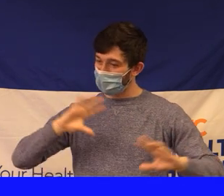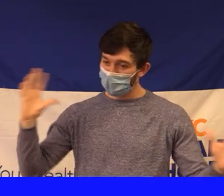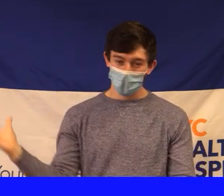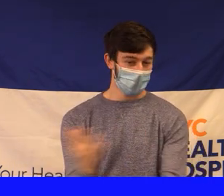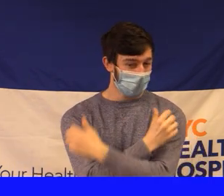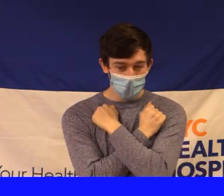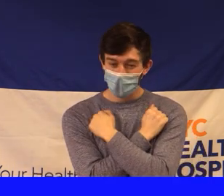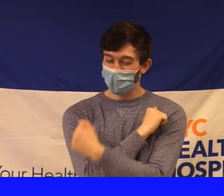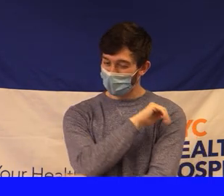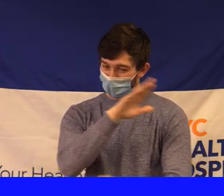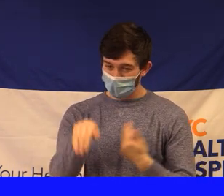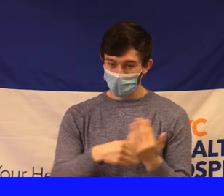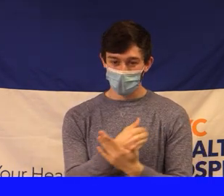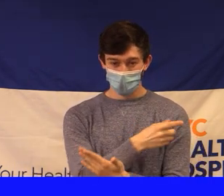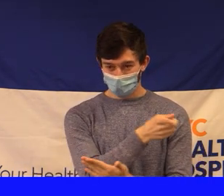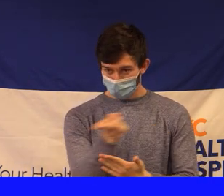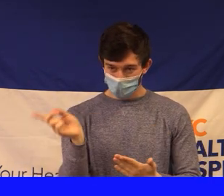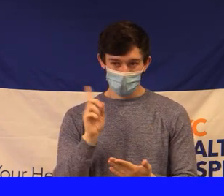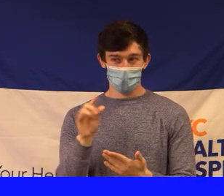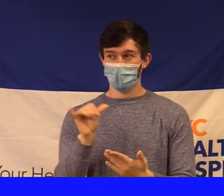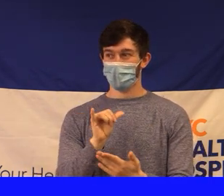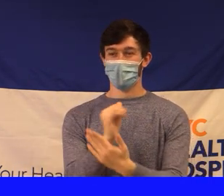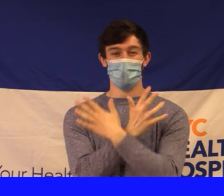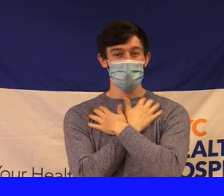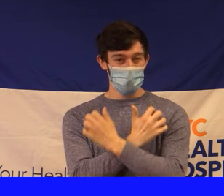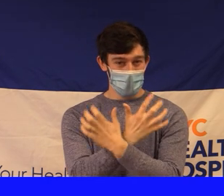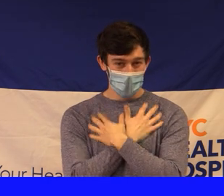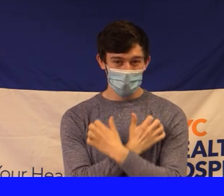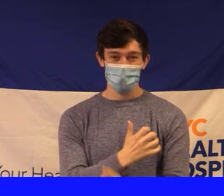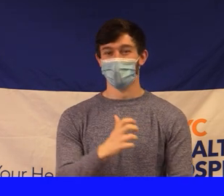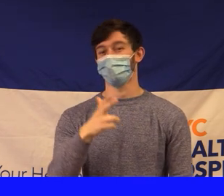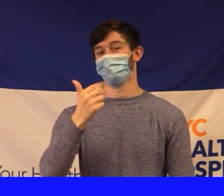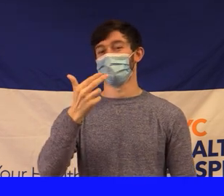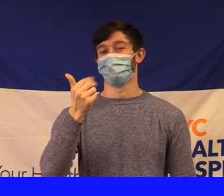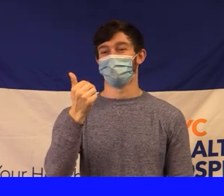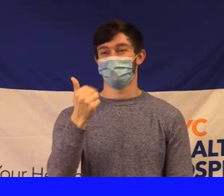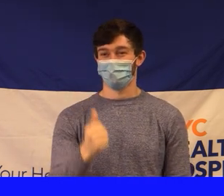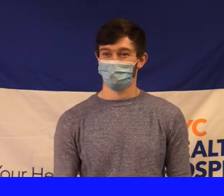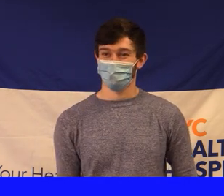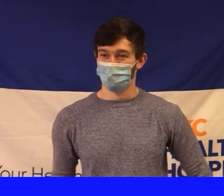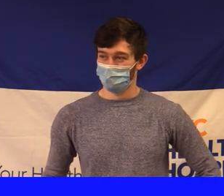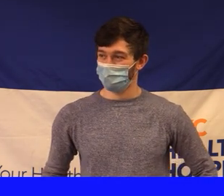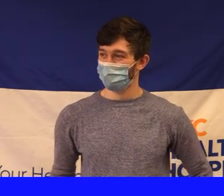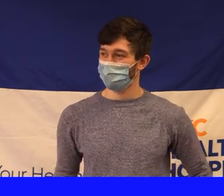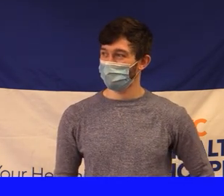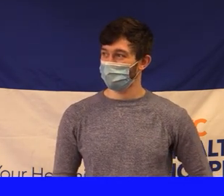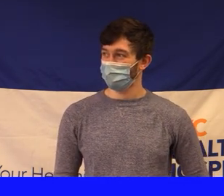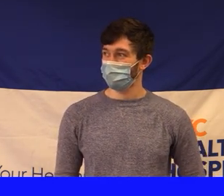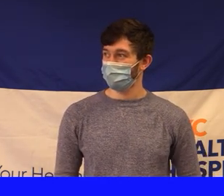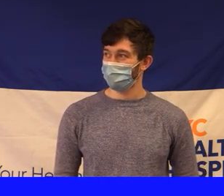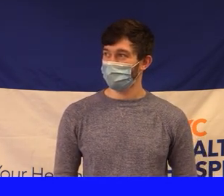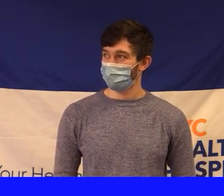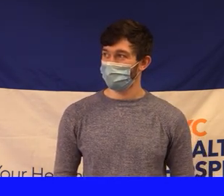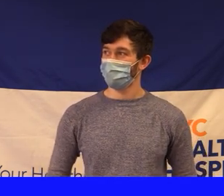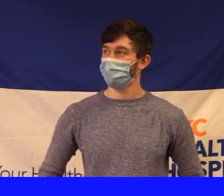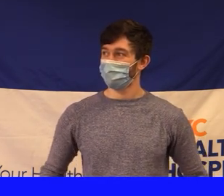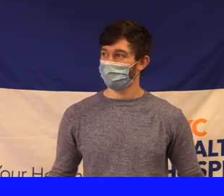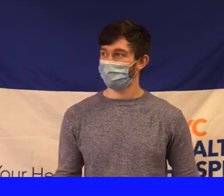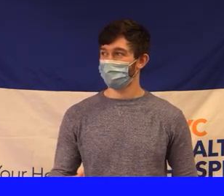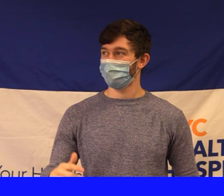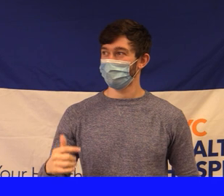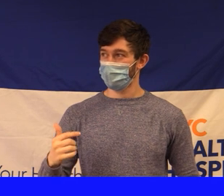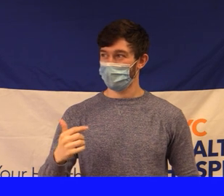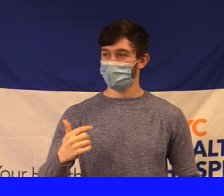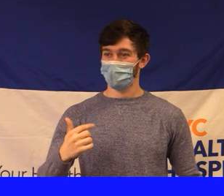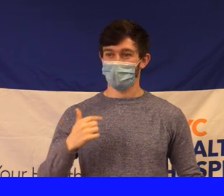but I will hug you like a bear and stay here for a while. Okay. Please allow me to give you a virtual hug.